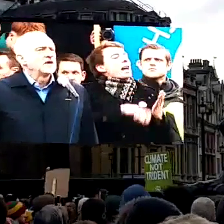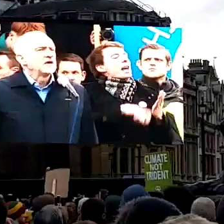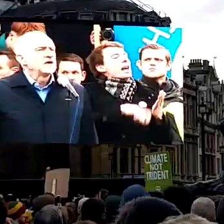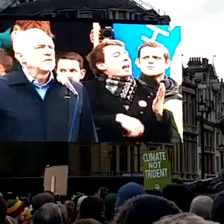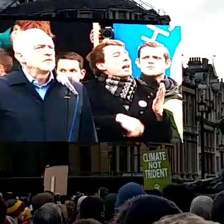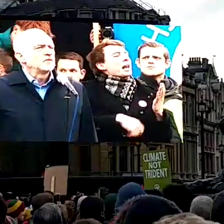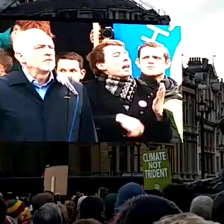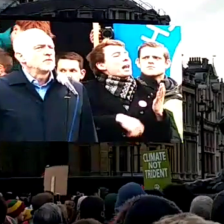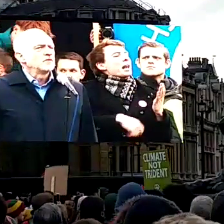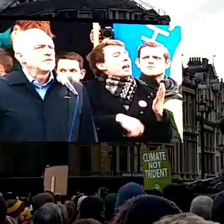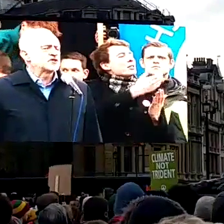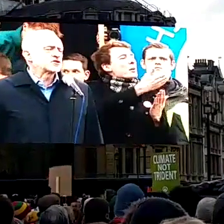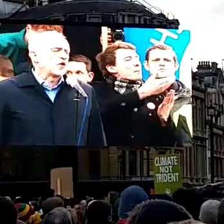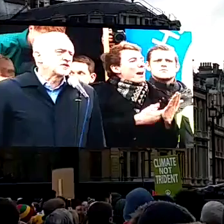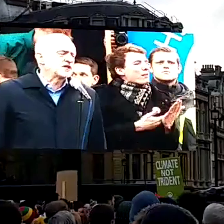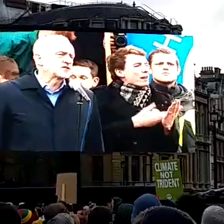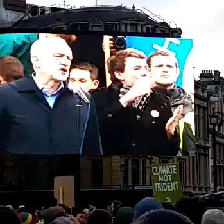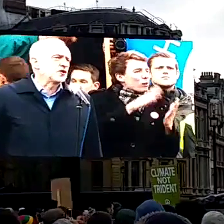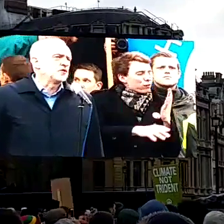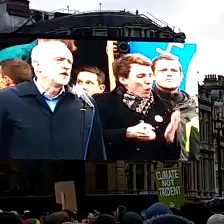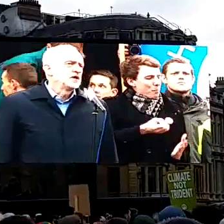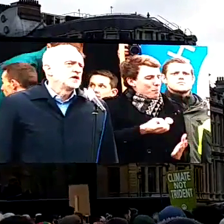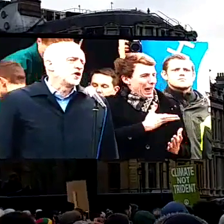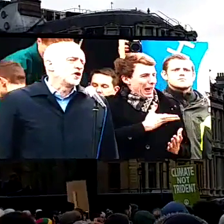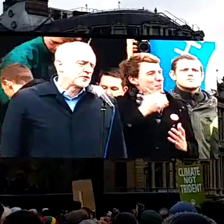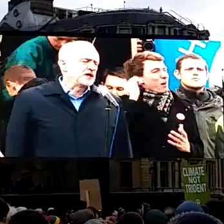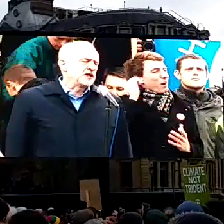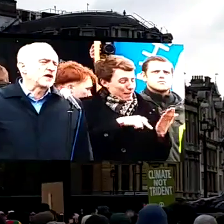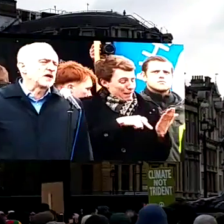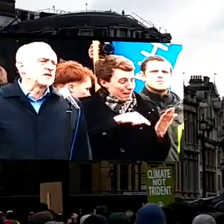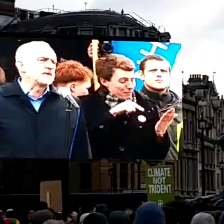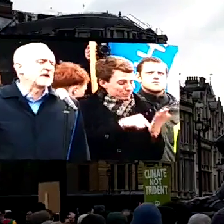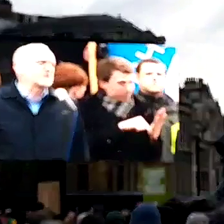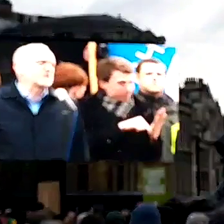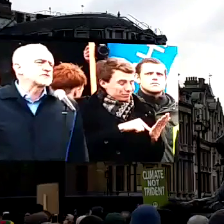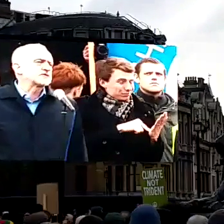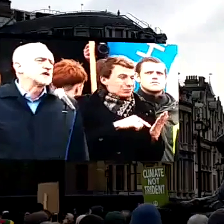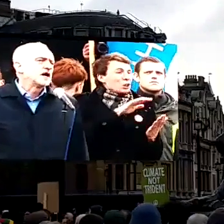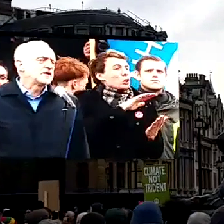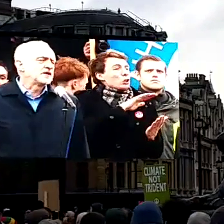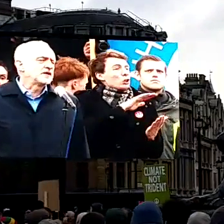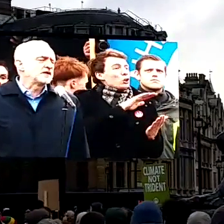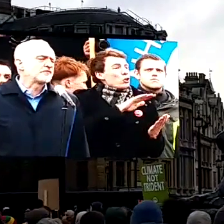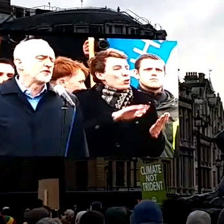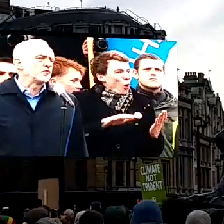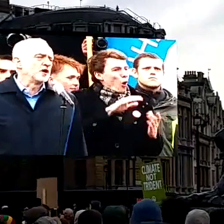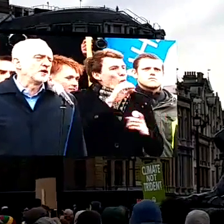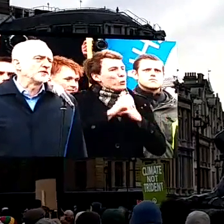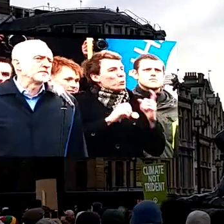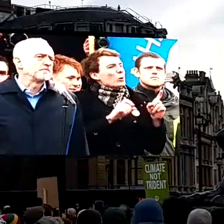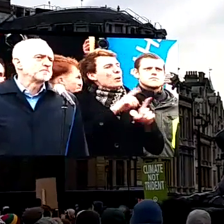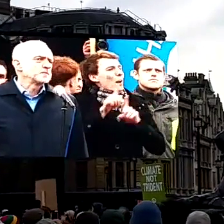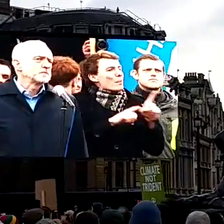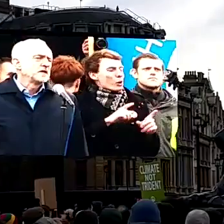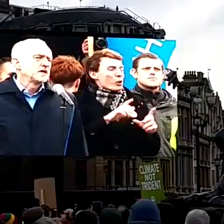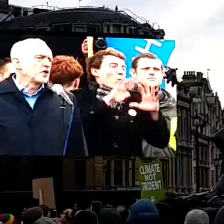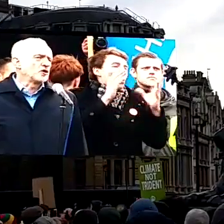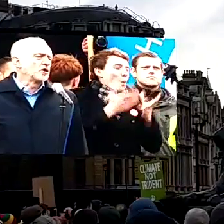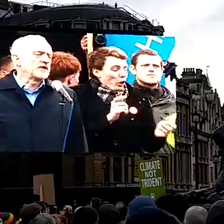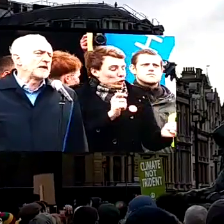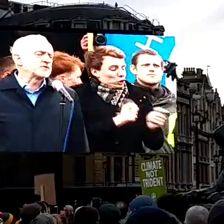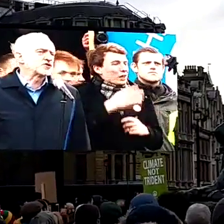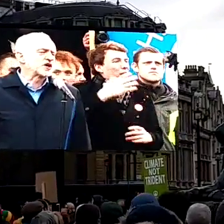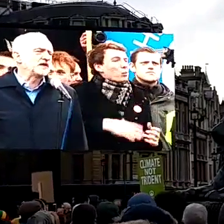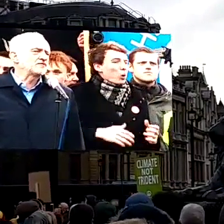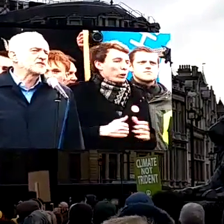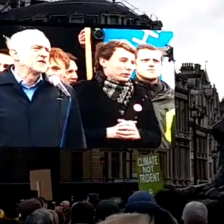Party, which wanted to not renew, bring about a different world. Not